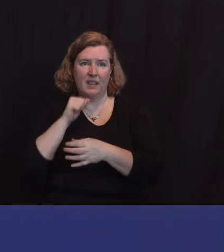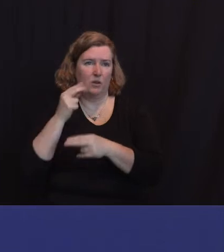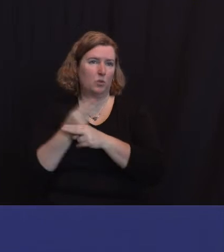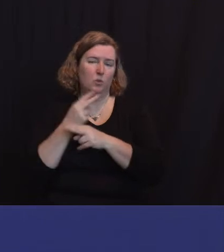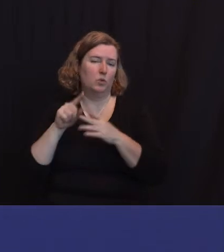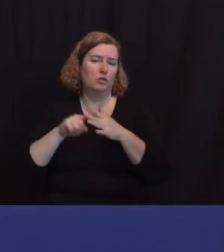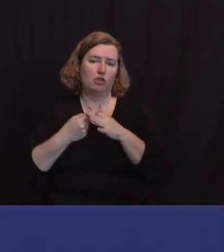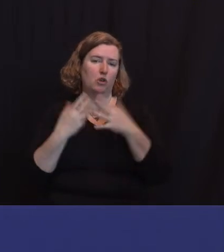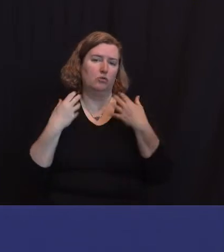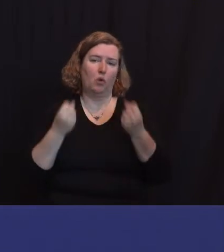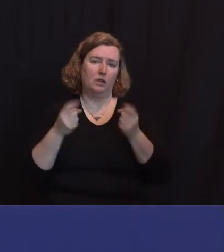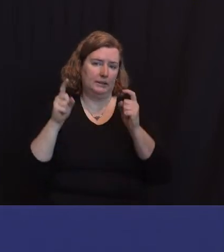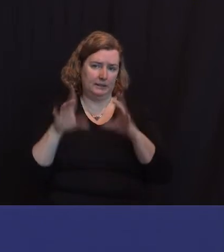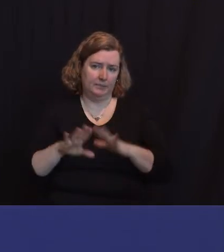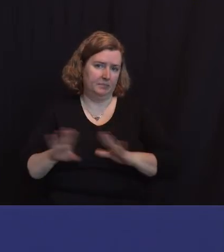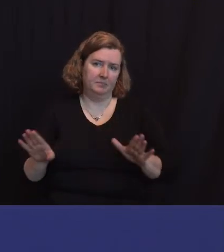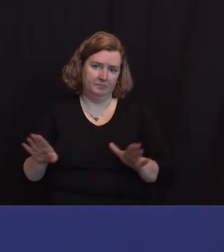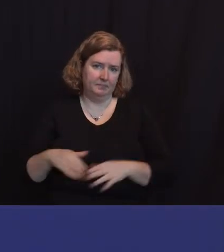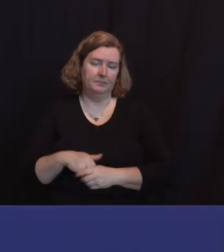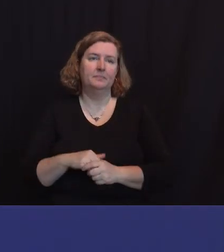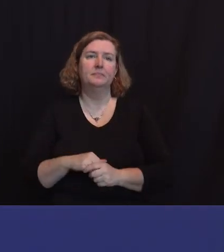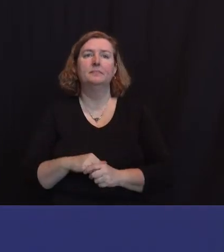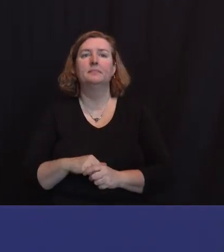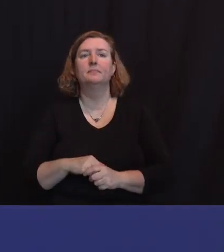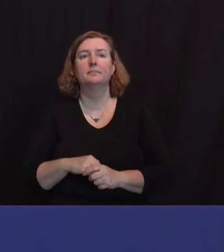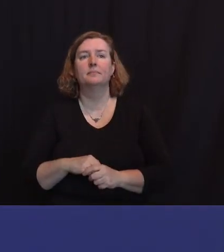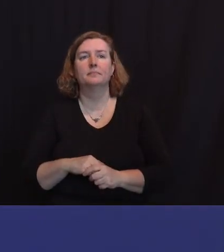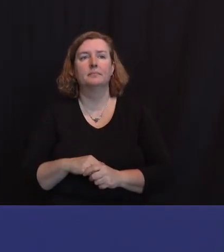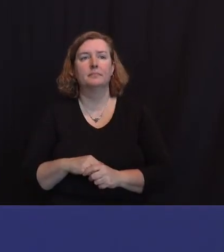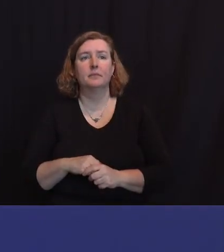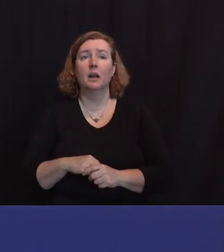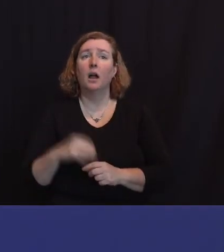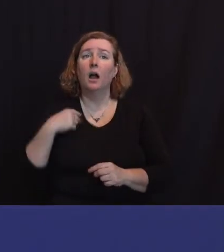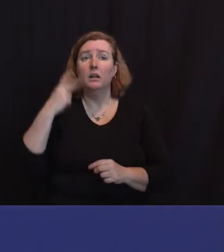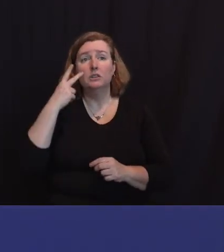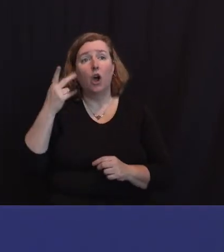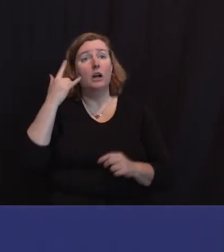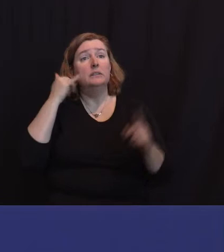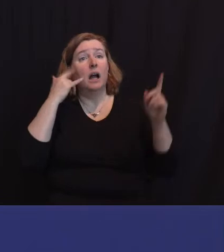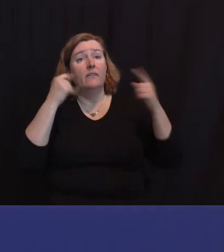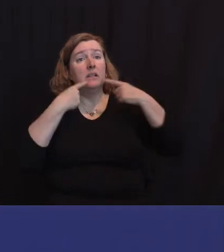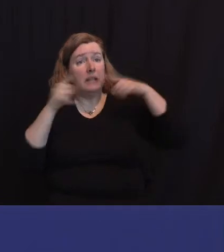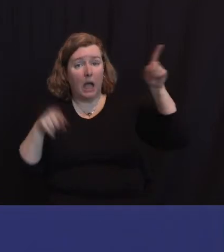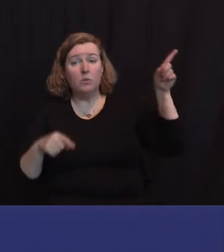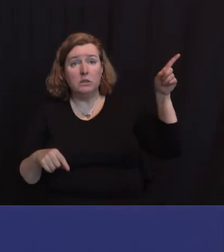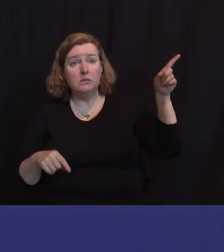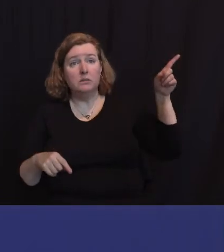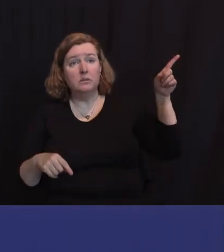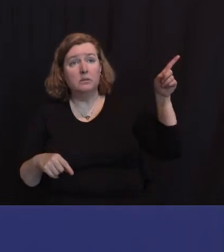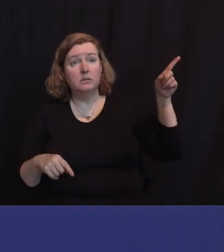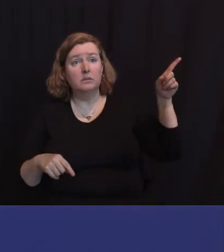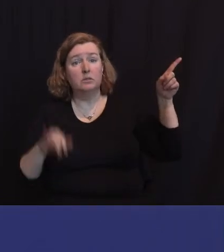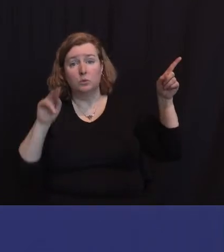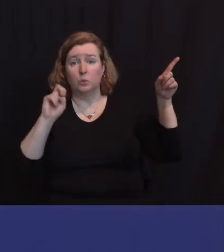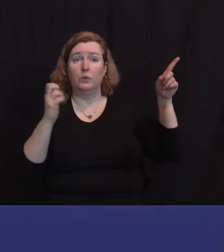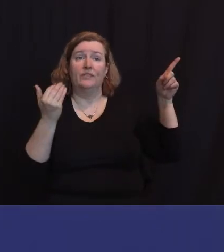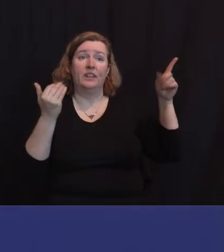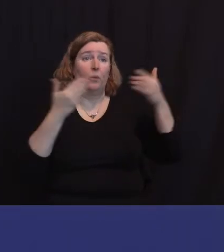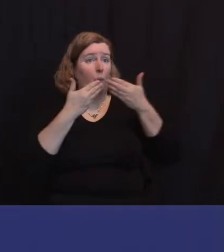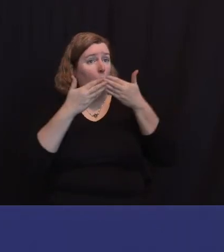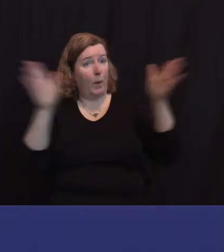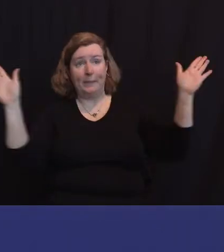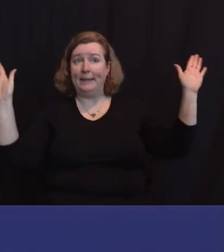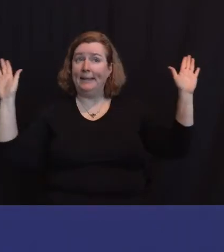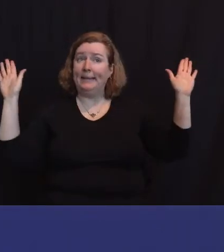same announcement you did, Governor Newsom saying that we'd be fully open for business in California on June 15th, assuming certain